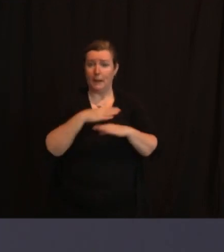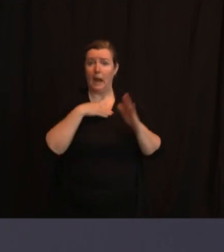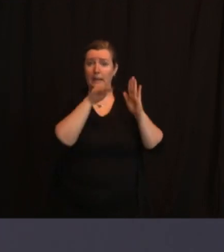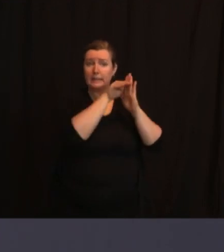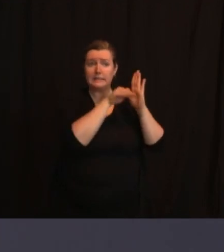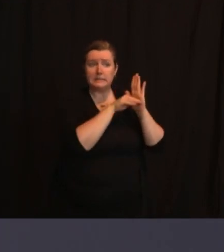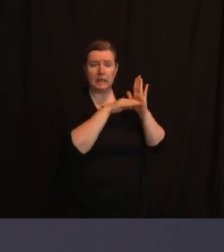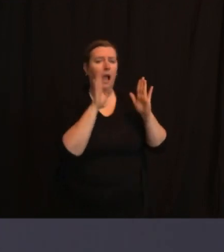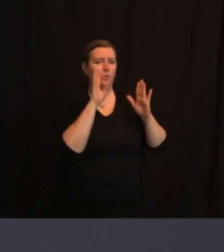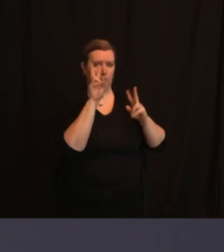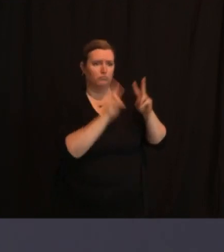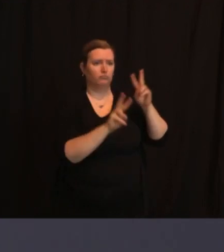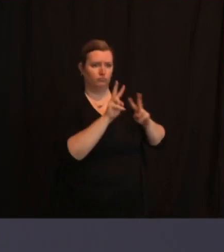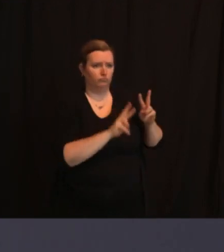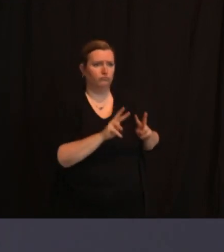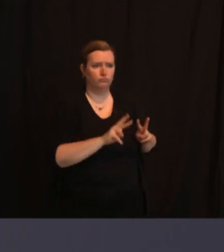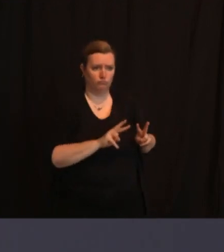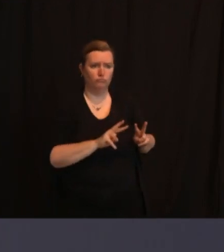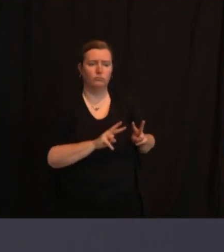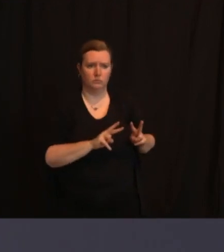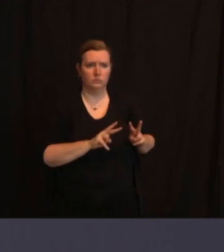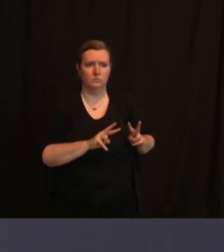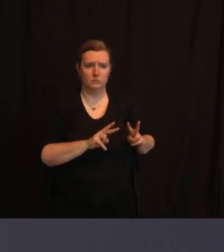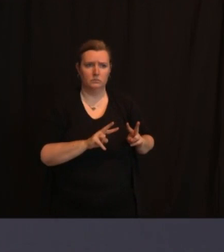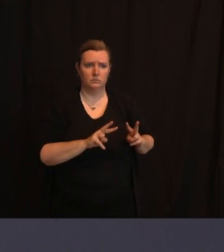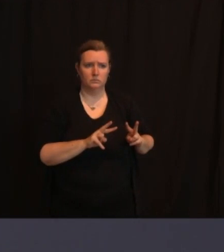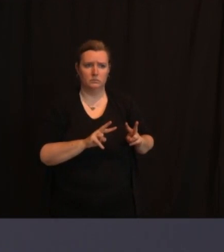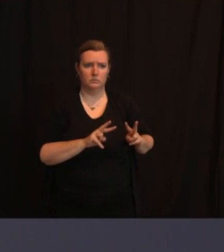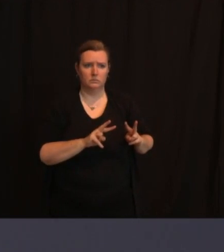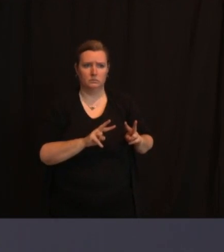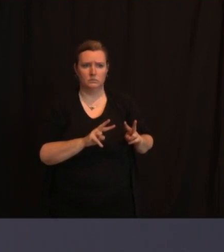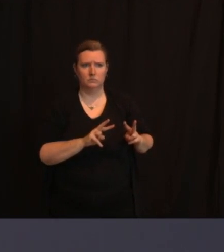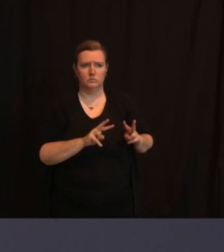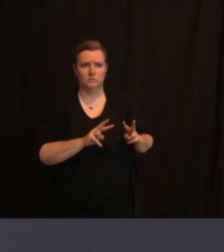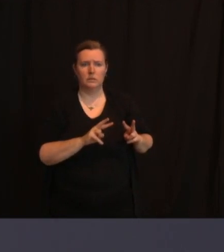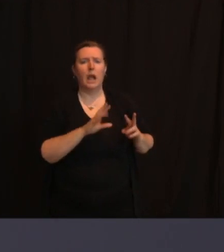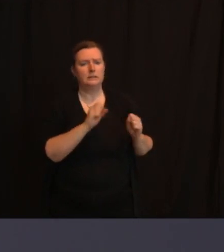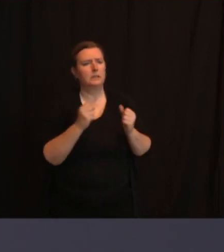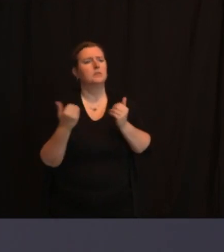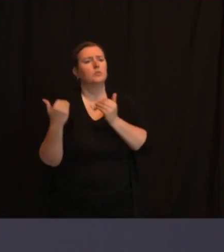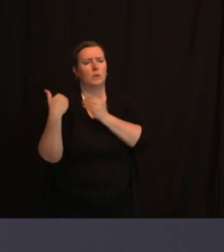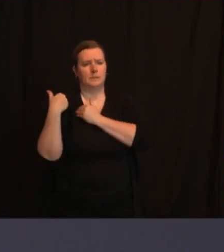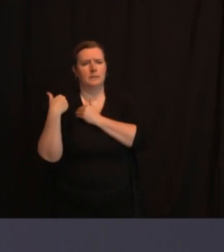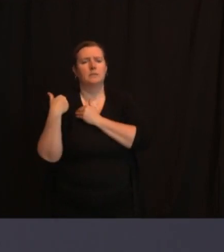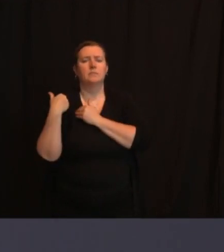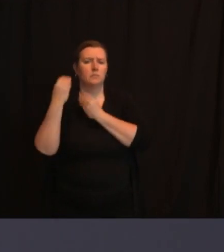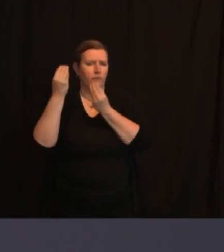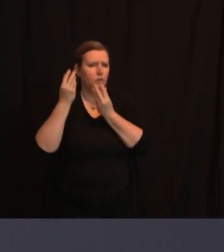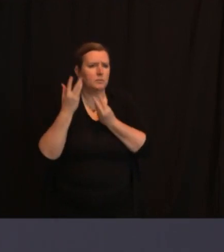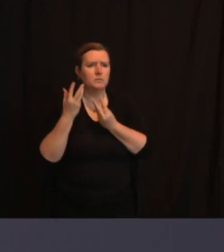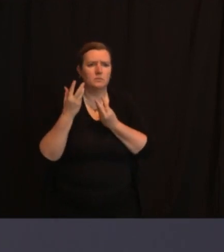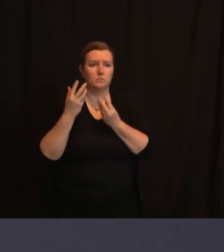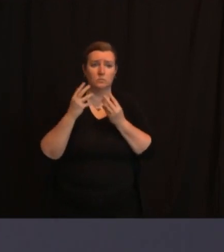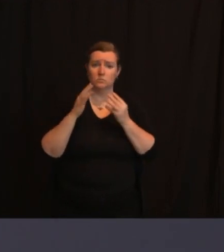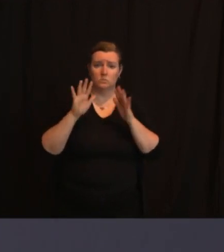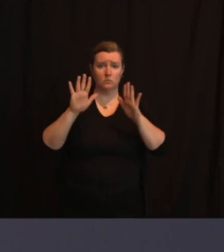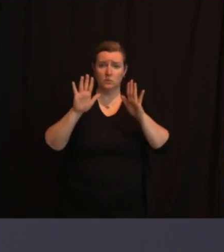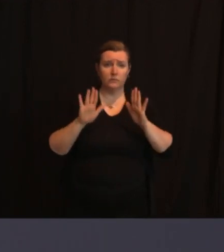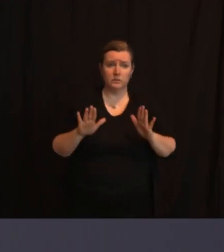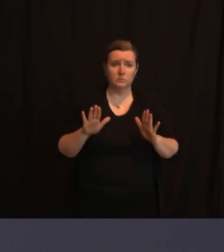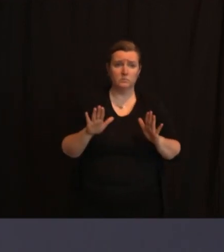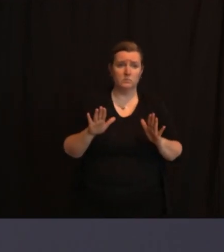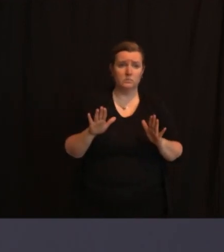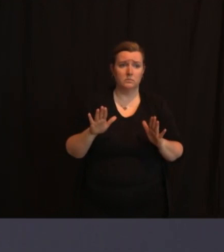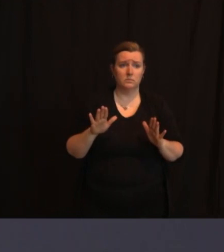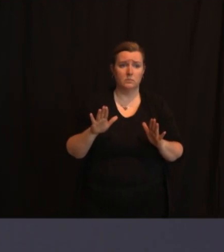And I've gotten some very, I would say, highly responsible inputs, including a really compelling case from a mayor this morning that